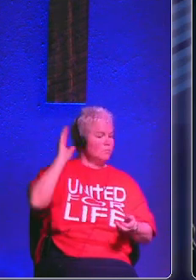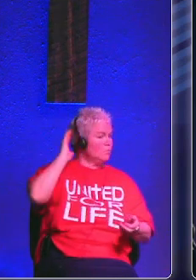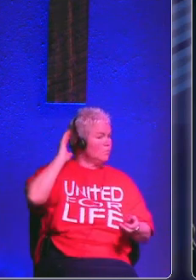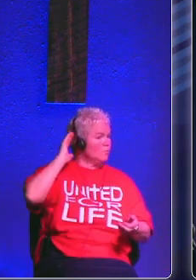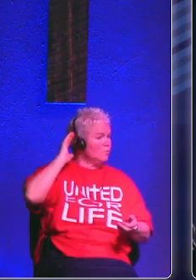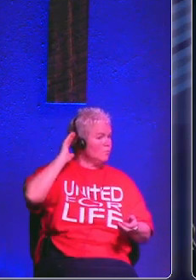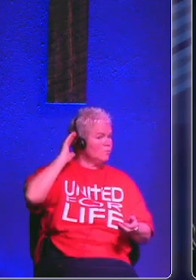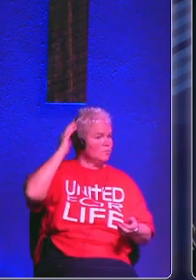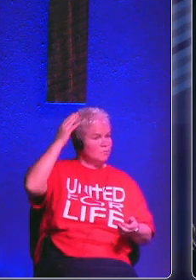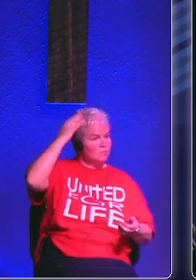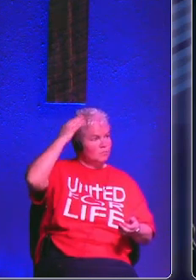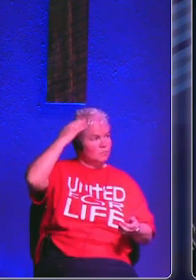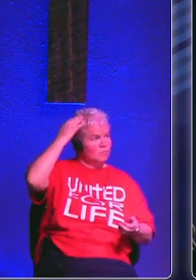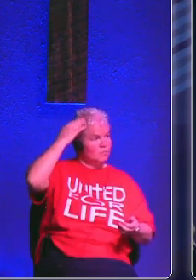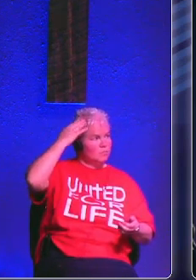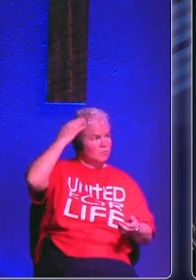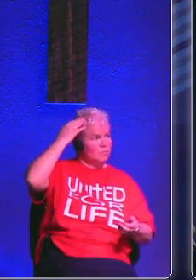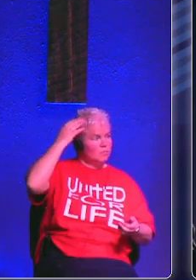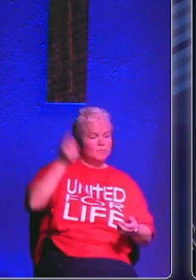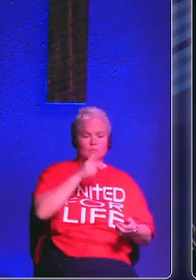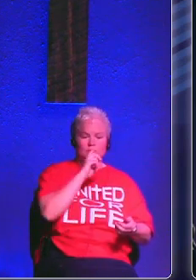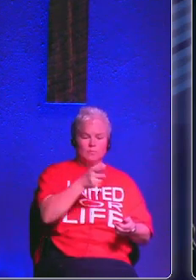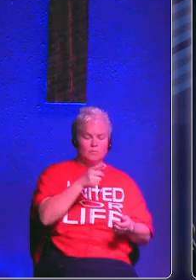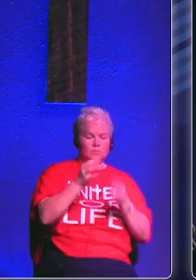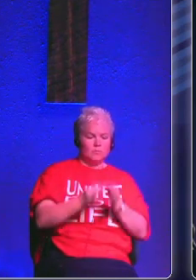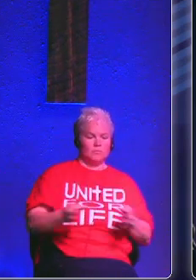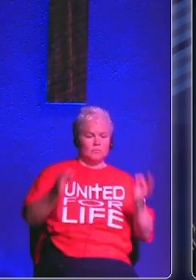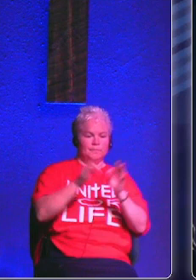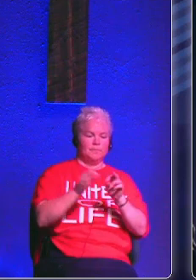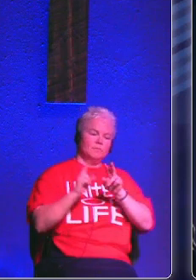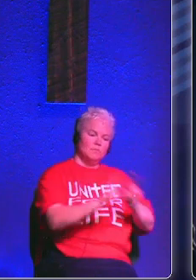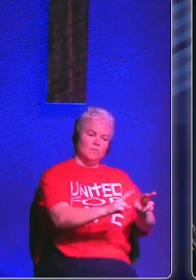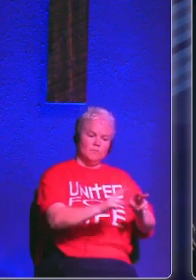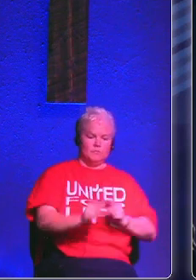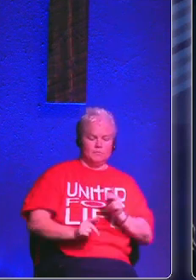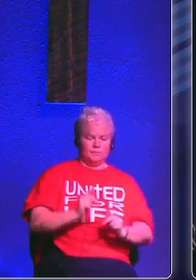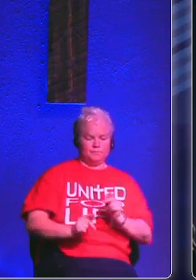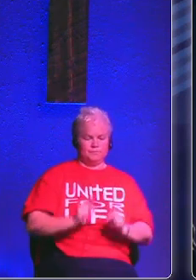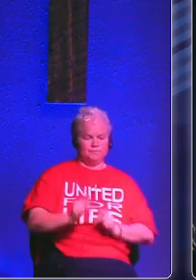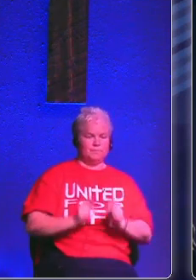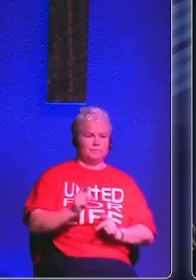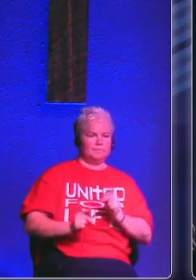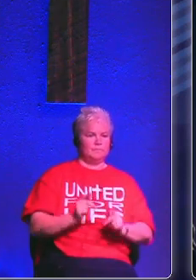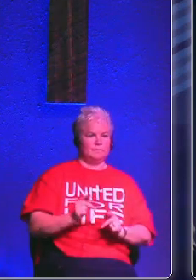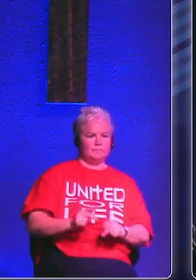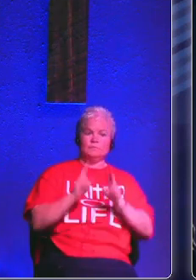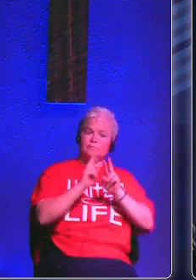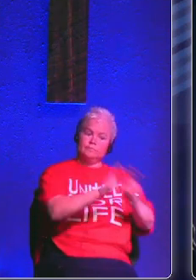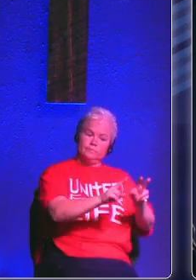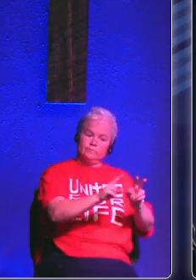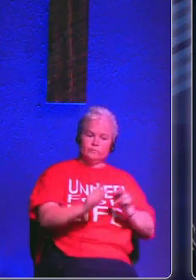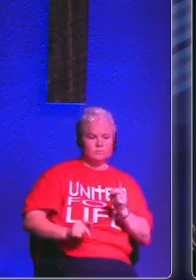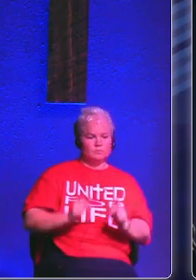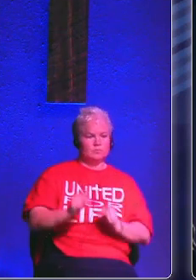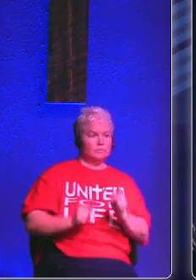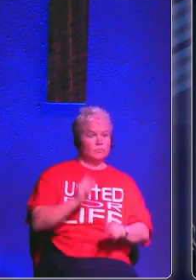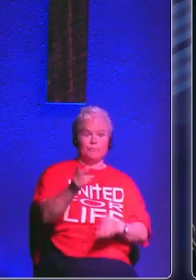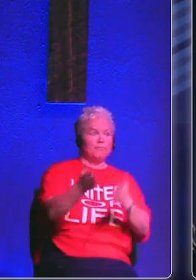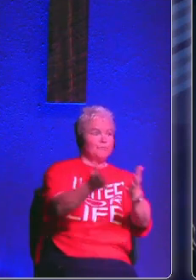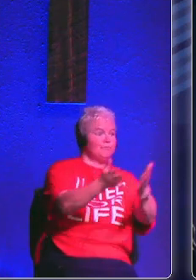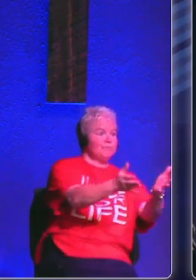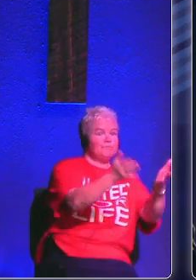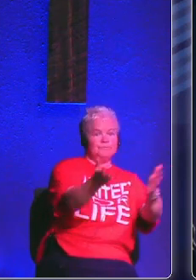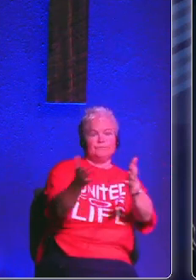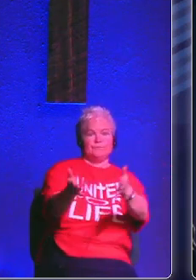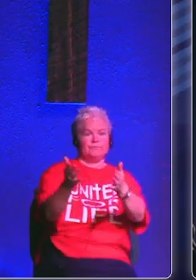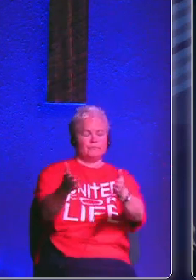know this is a really important time to invite people? How many of you guys are going to invite people?